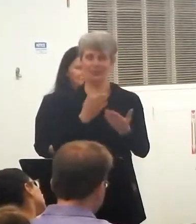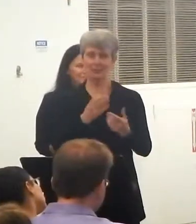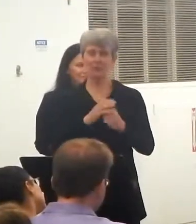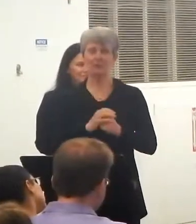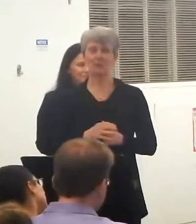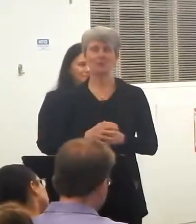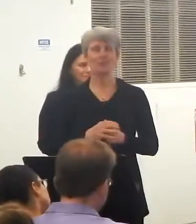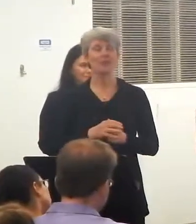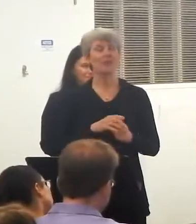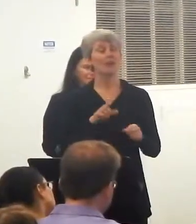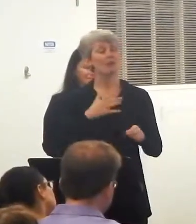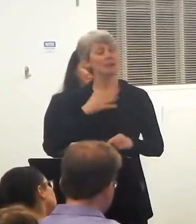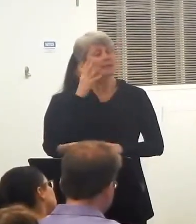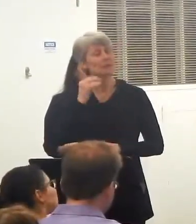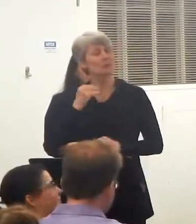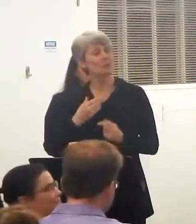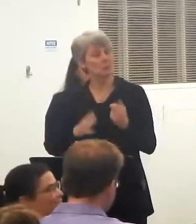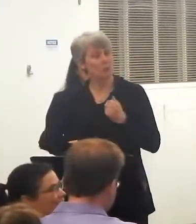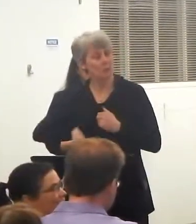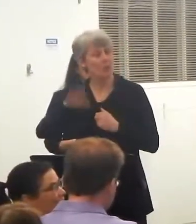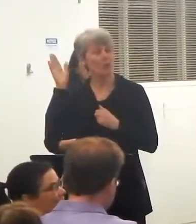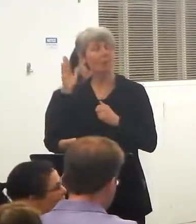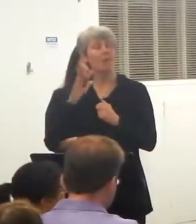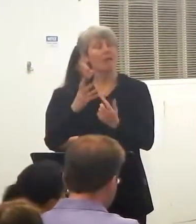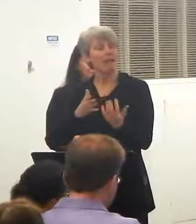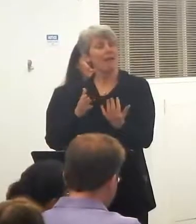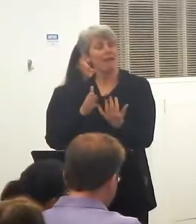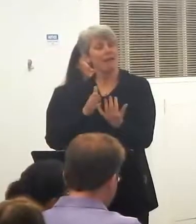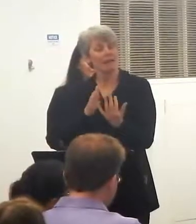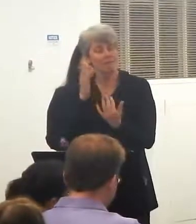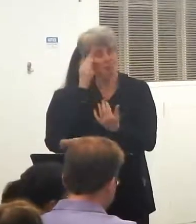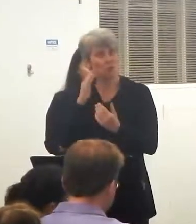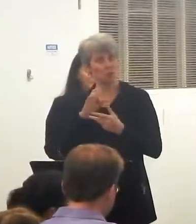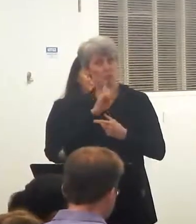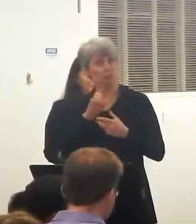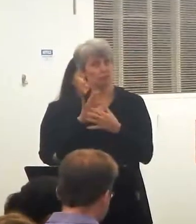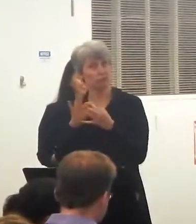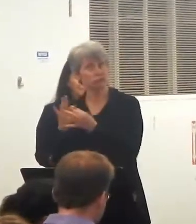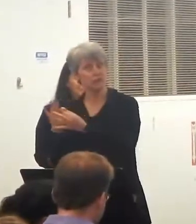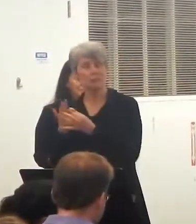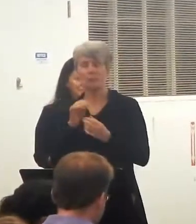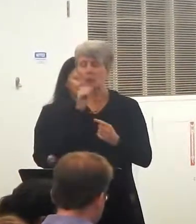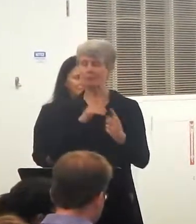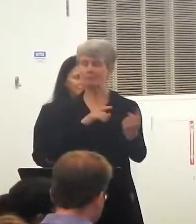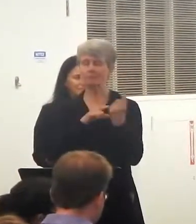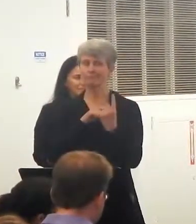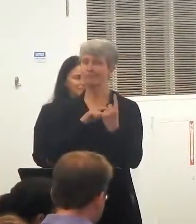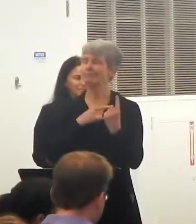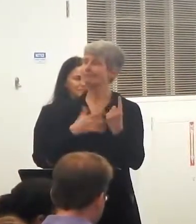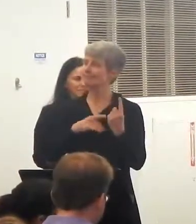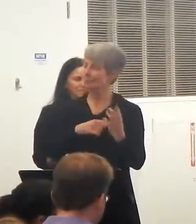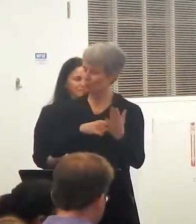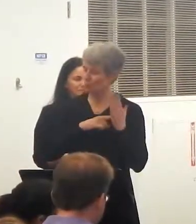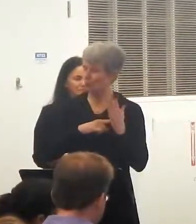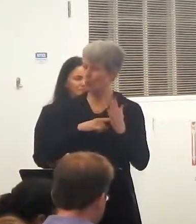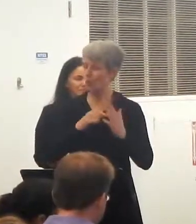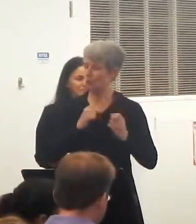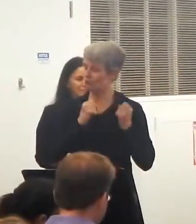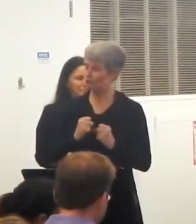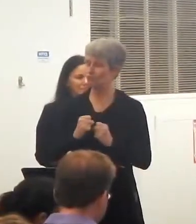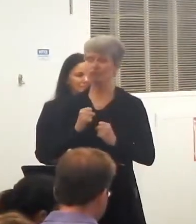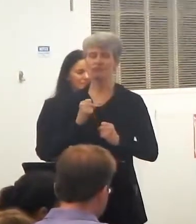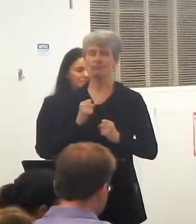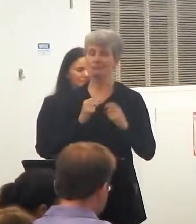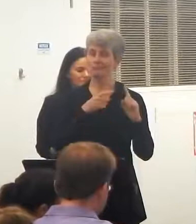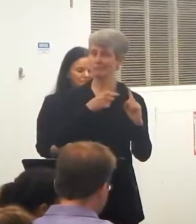own history, as I knew it to be true, there was a very special woman showed me what it meant to be strong, to have a mother who